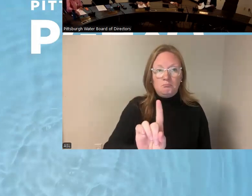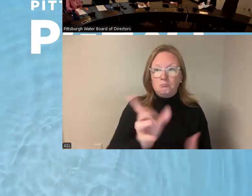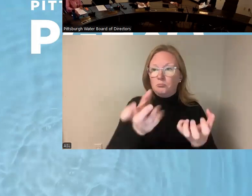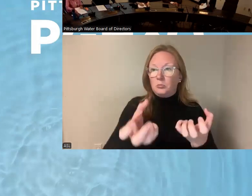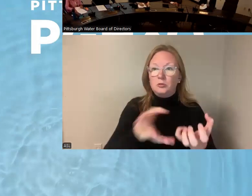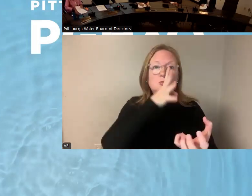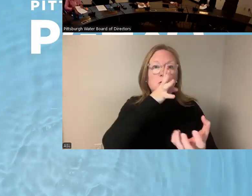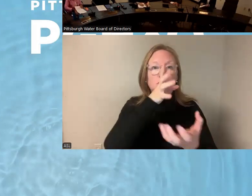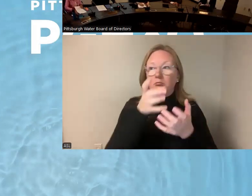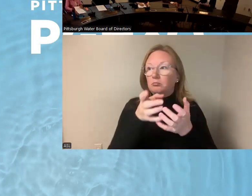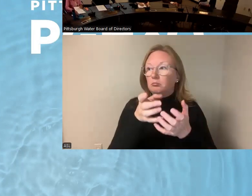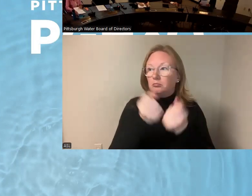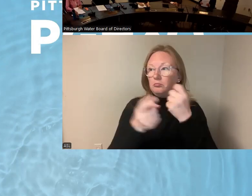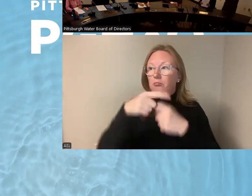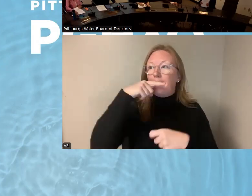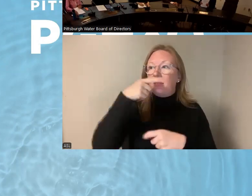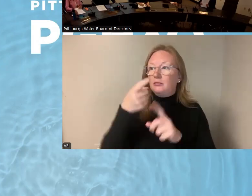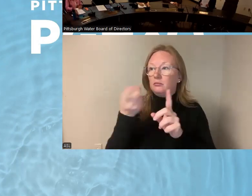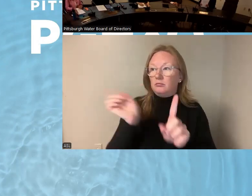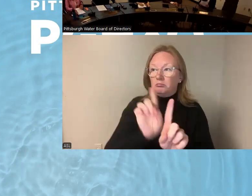for public comment?